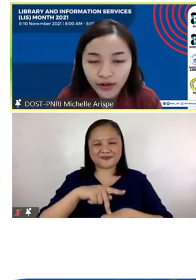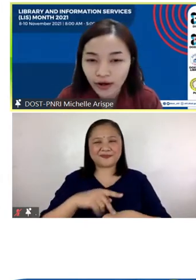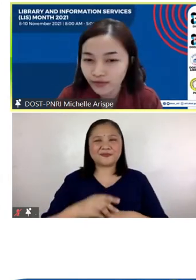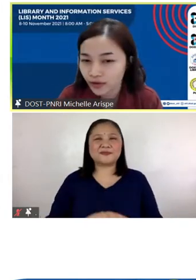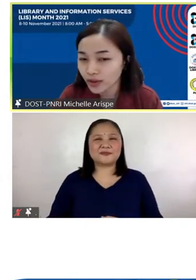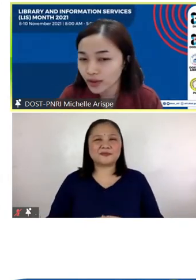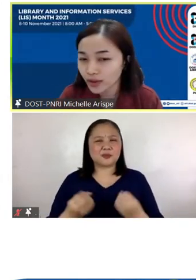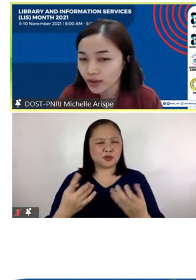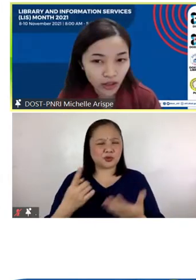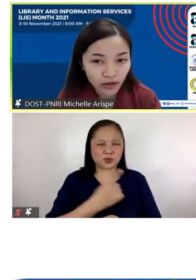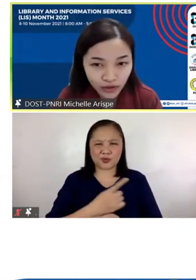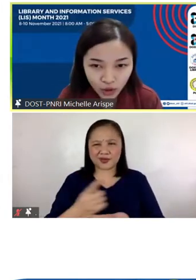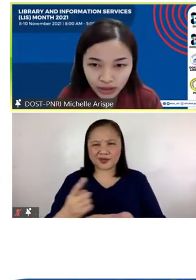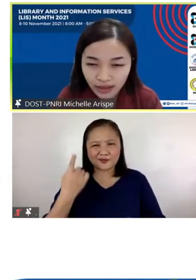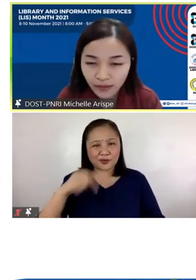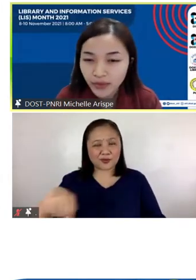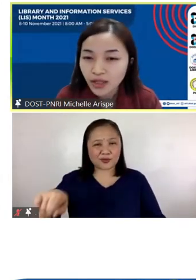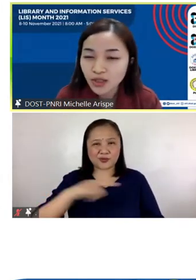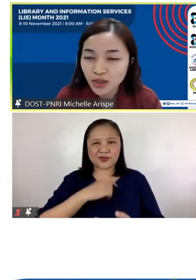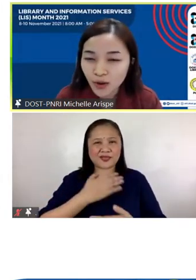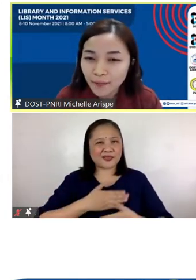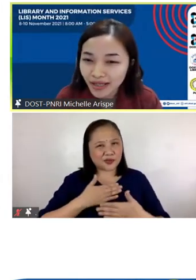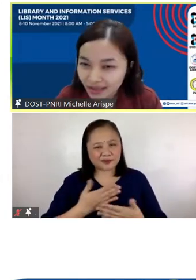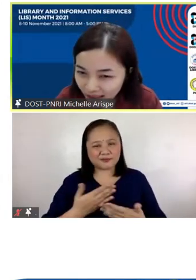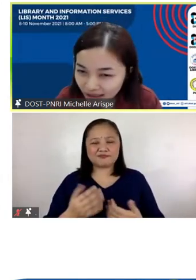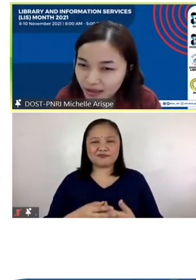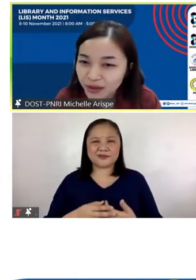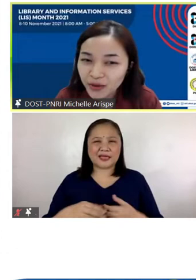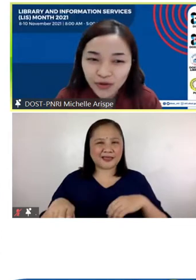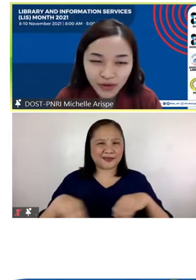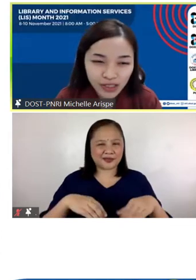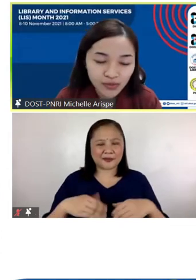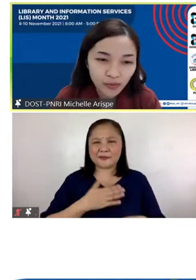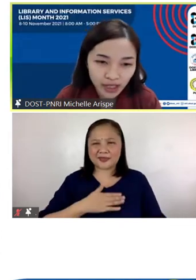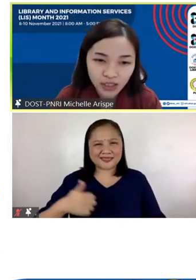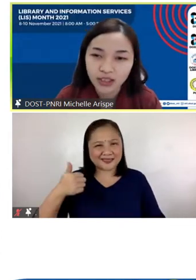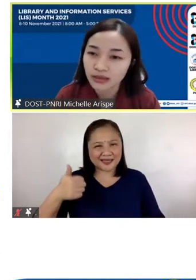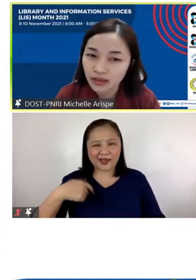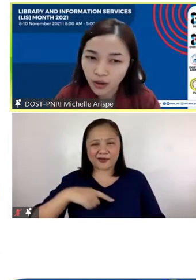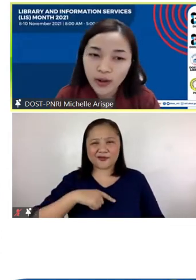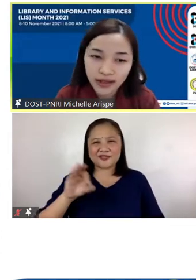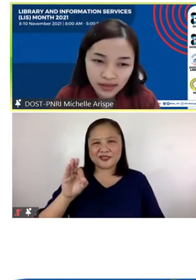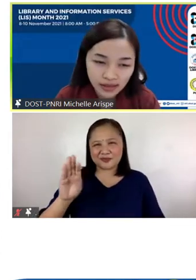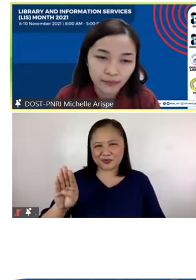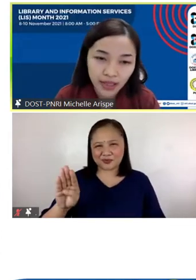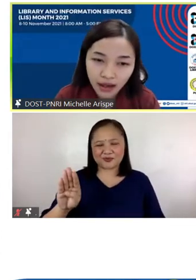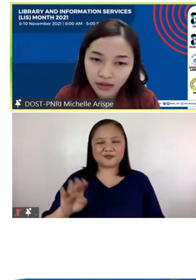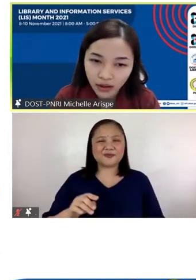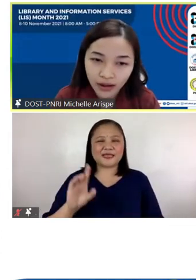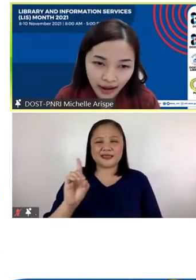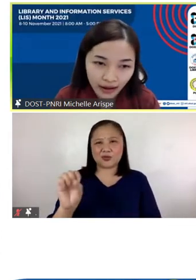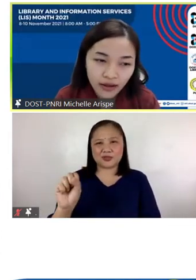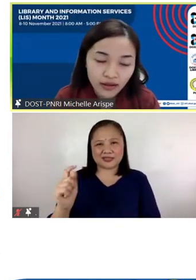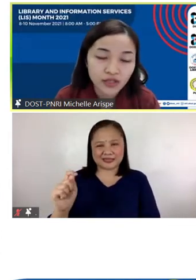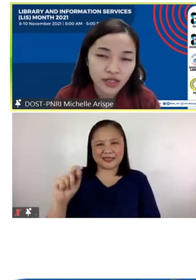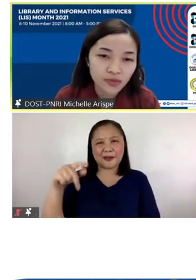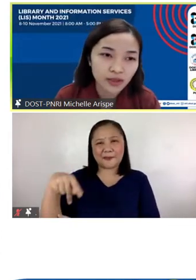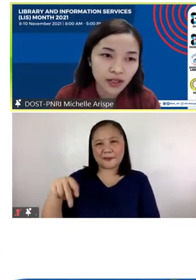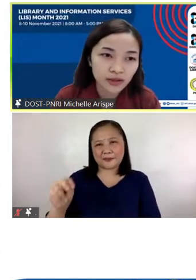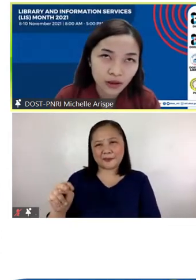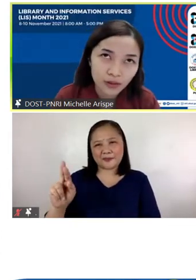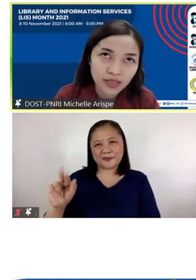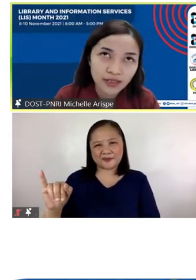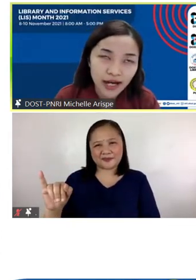all week for everyone to enjoy virtually. So, paki-like na rin yung Facebook page ng DOST-PNRI.